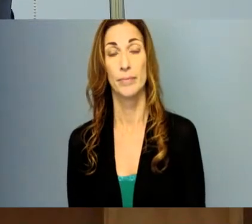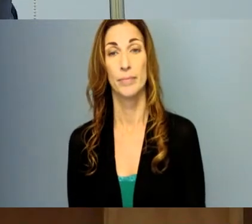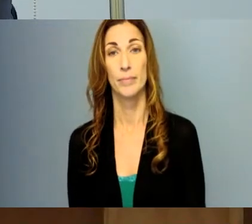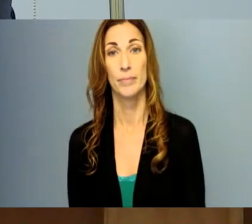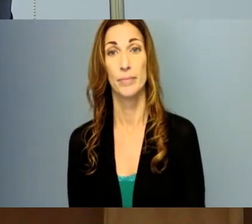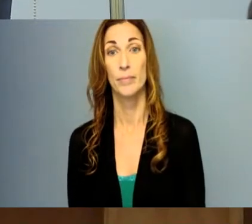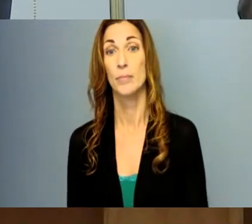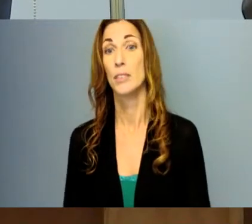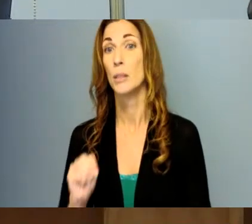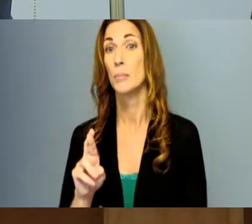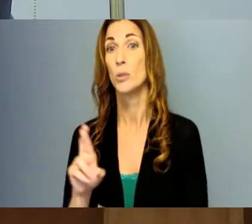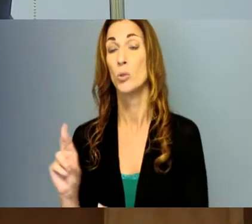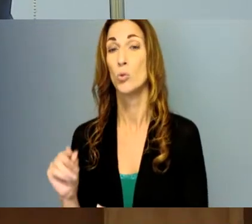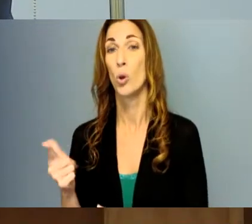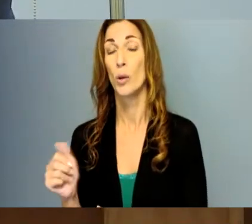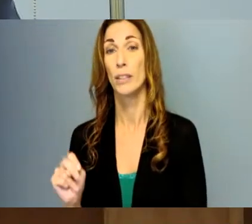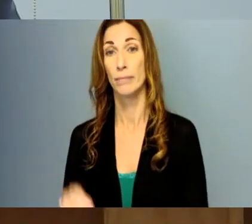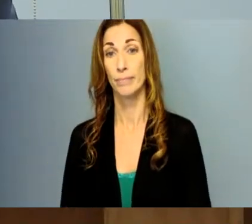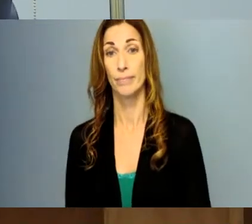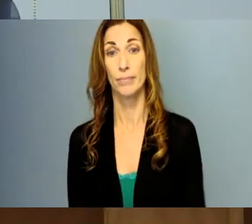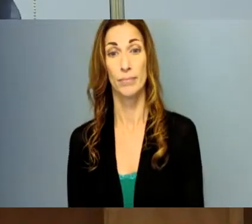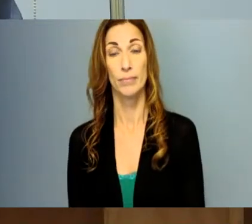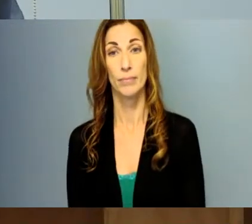Mr. Vogan.